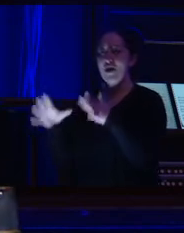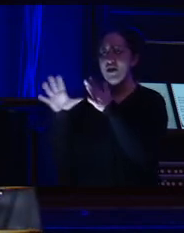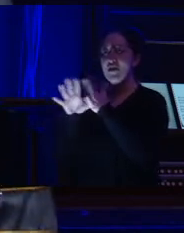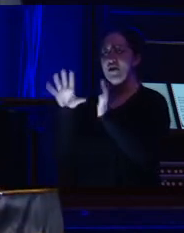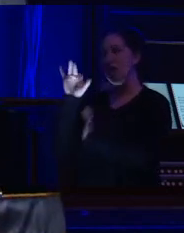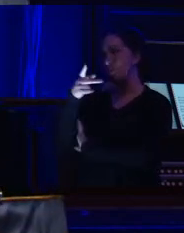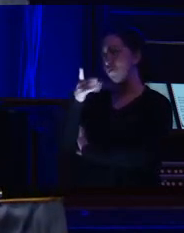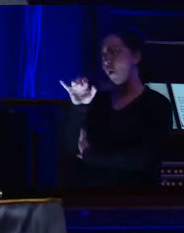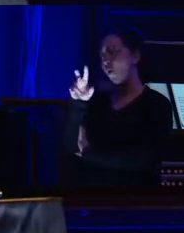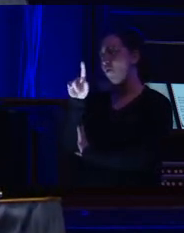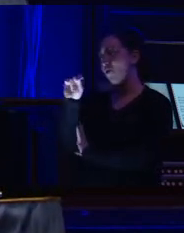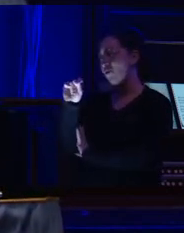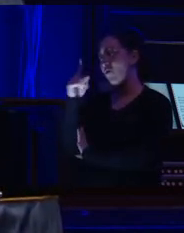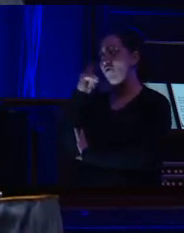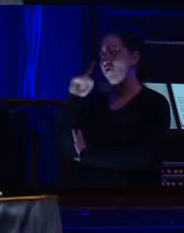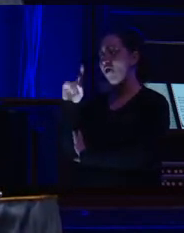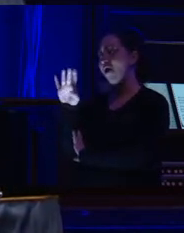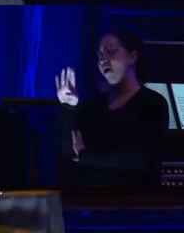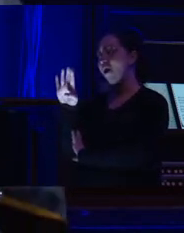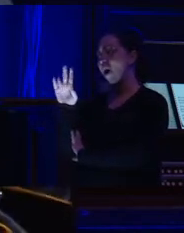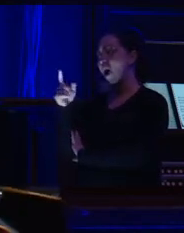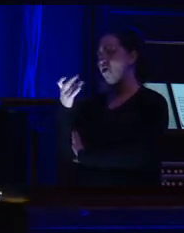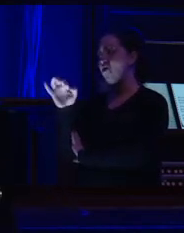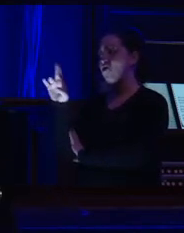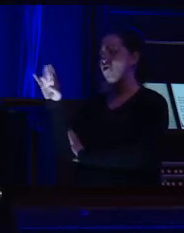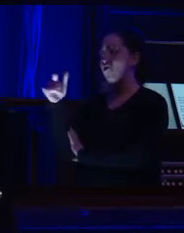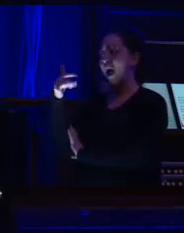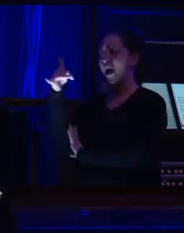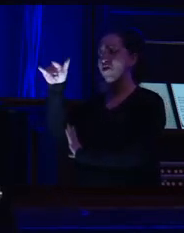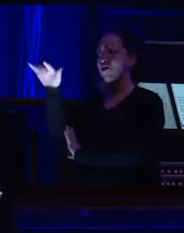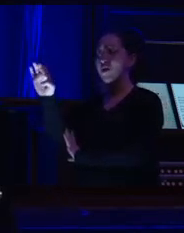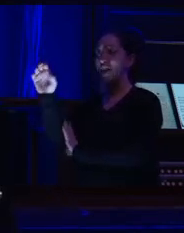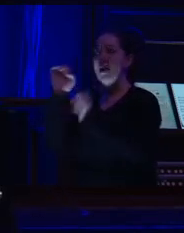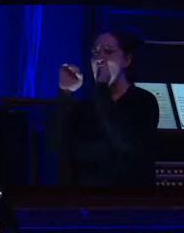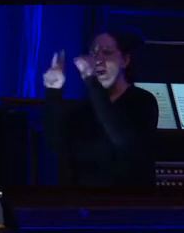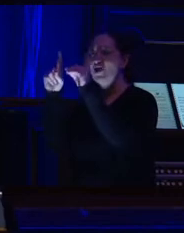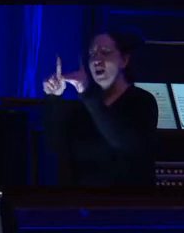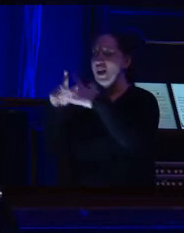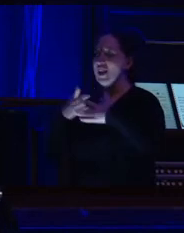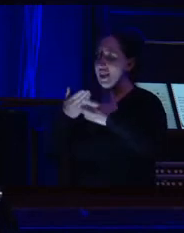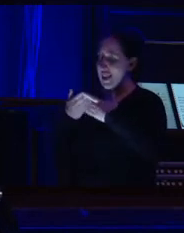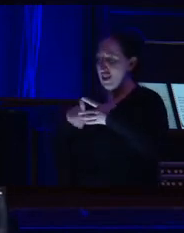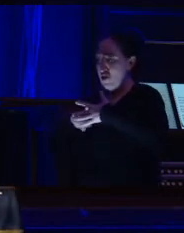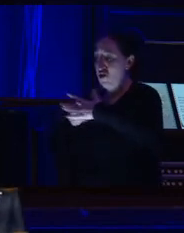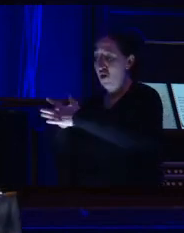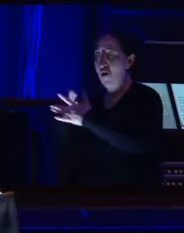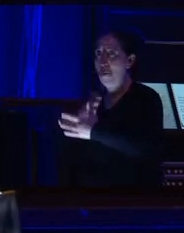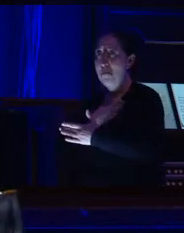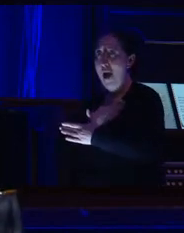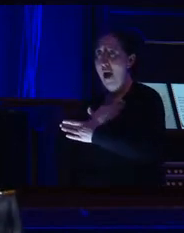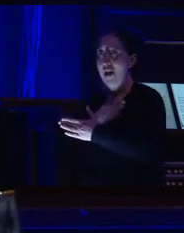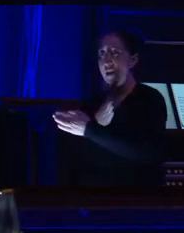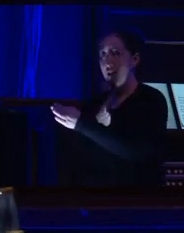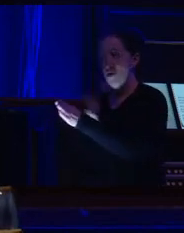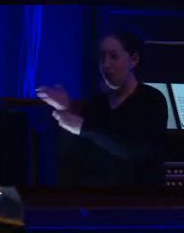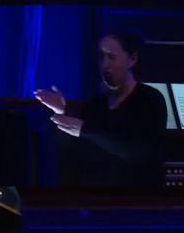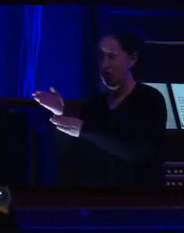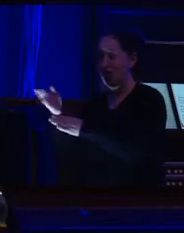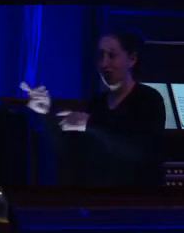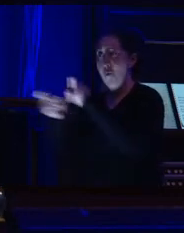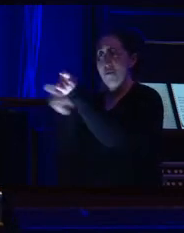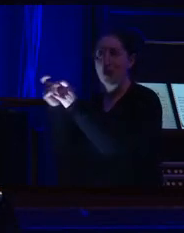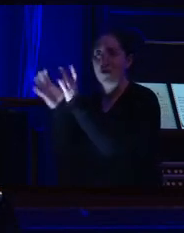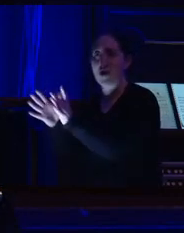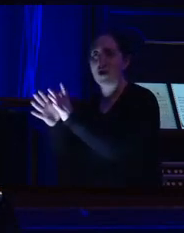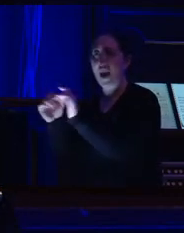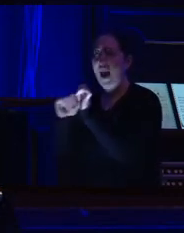for Undergraduate Education. And in doing so, he launched my career in administration. I